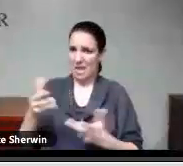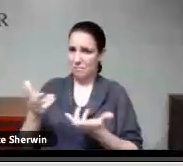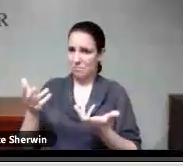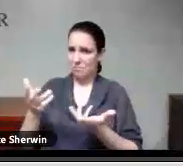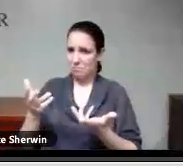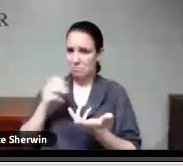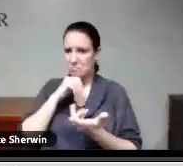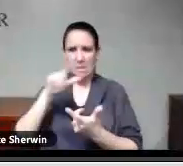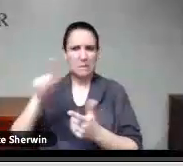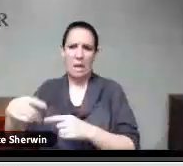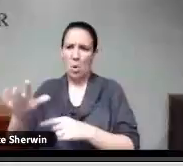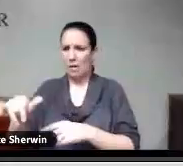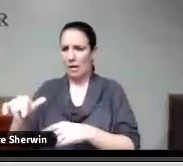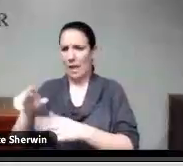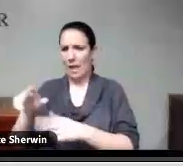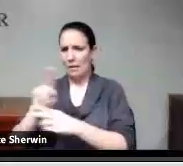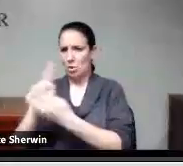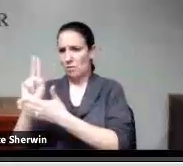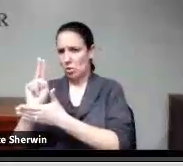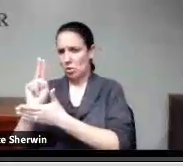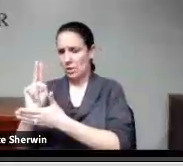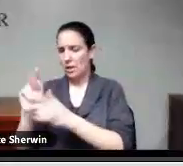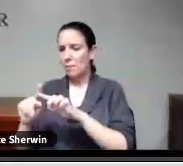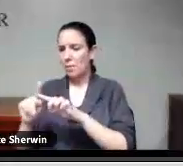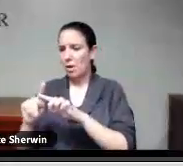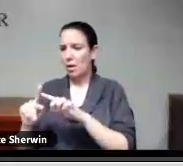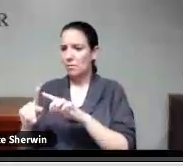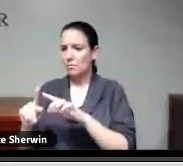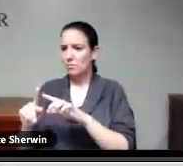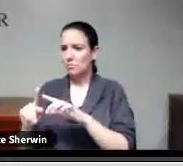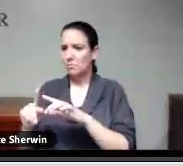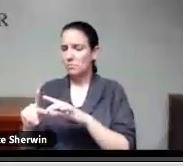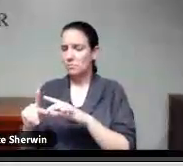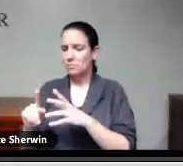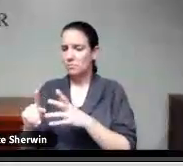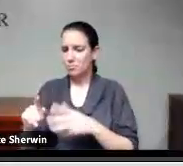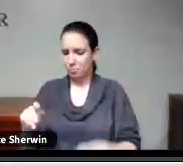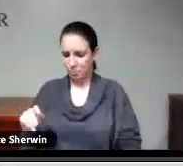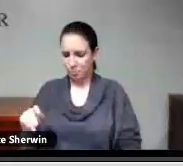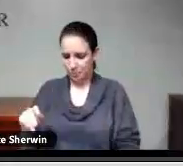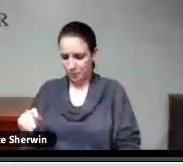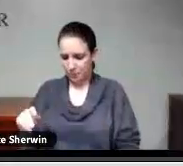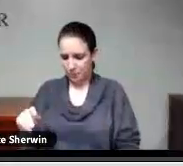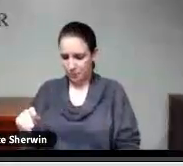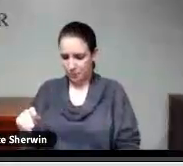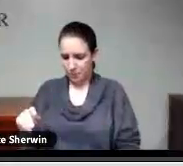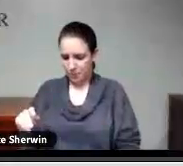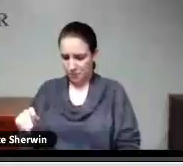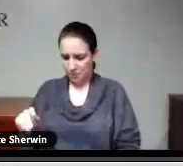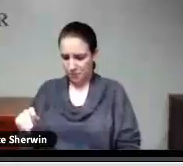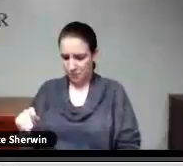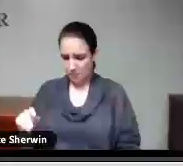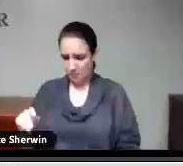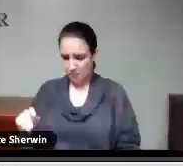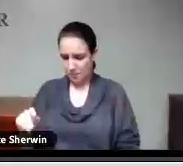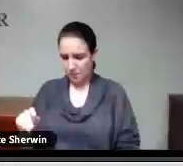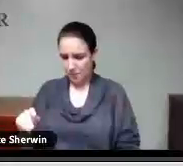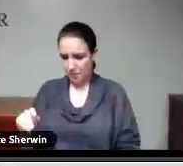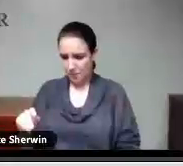to the University of Illinois, but it's the way that they've configured it is actually really wonderful because